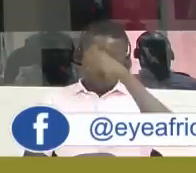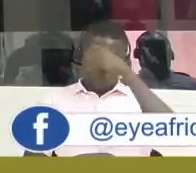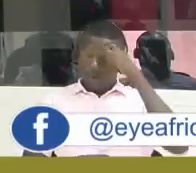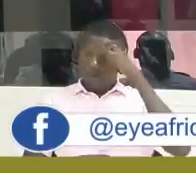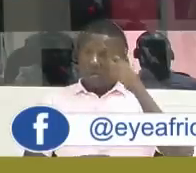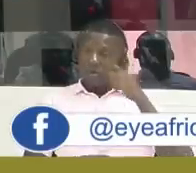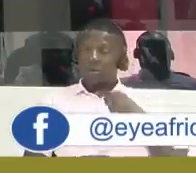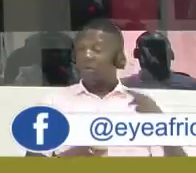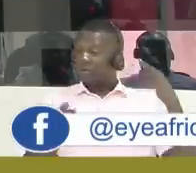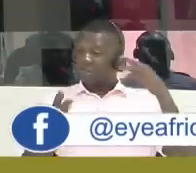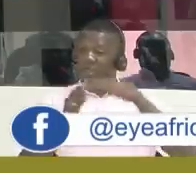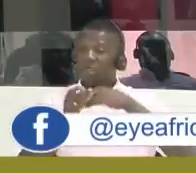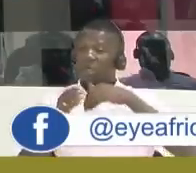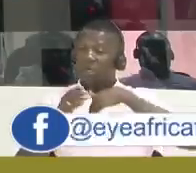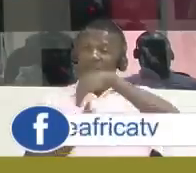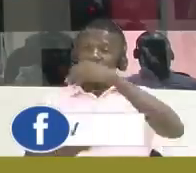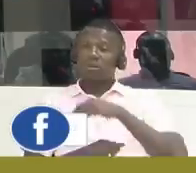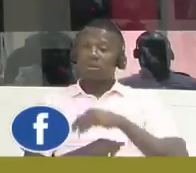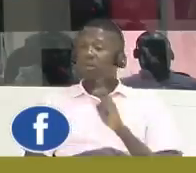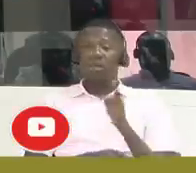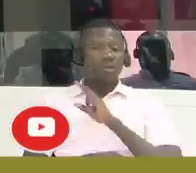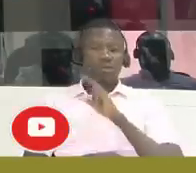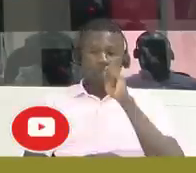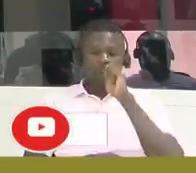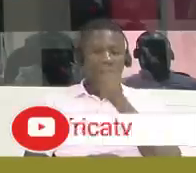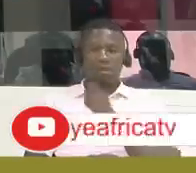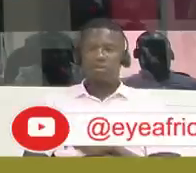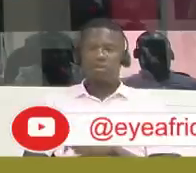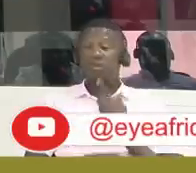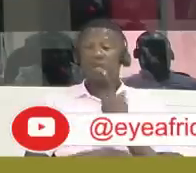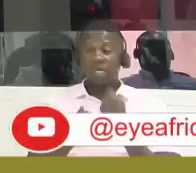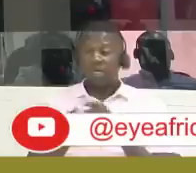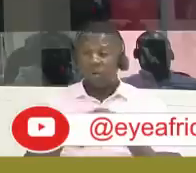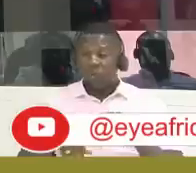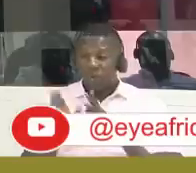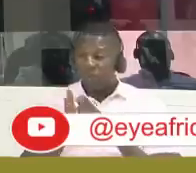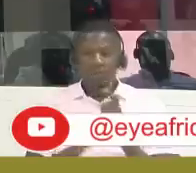until outside. He cannot die. Just like that. It's not true.